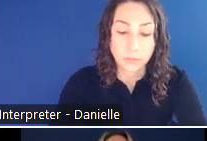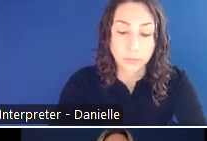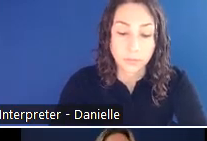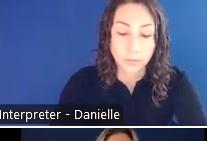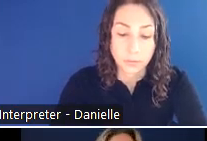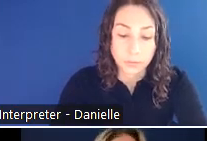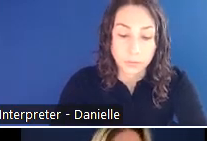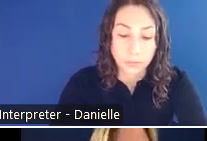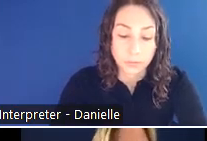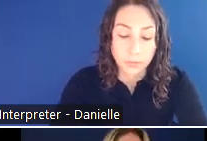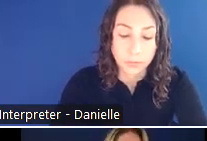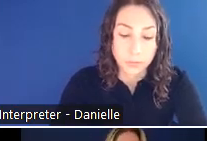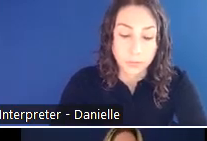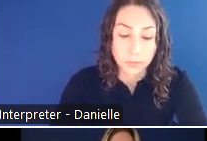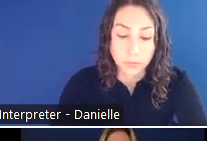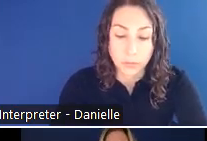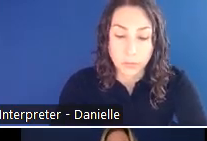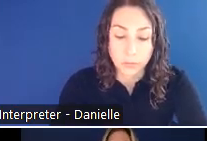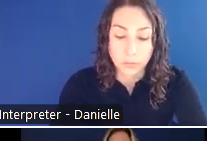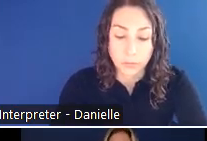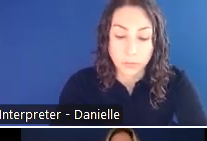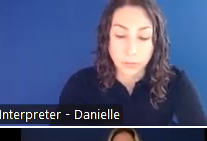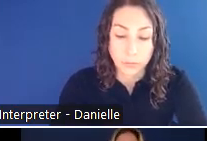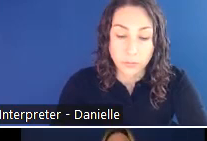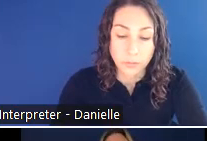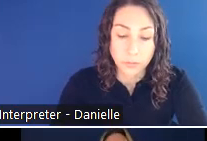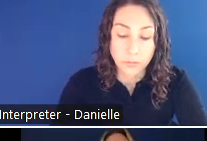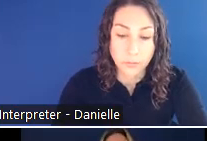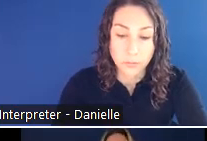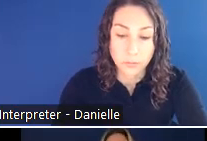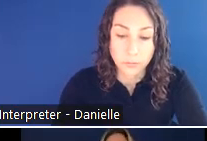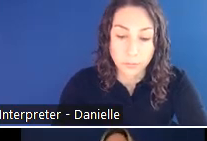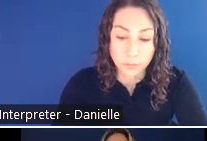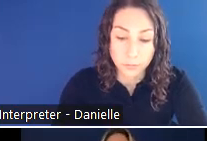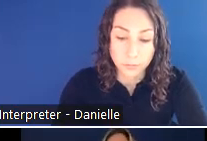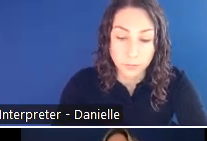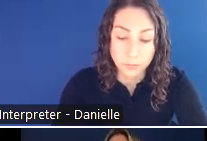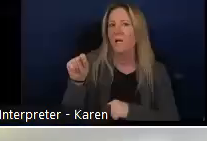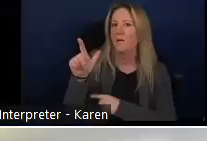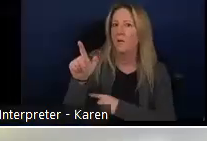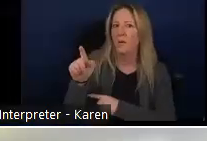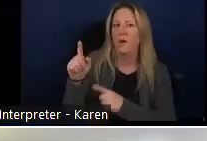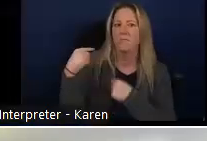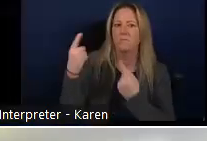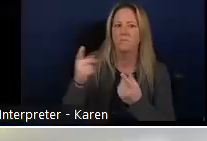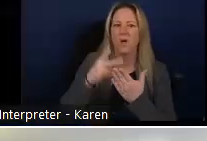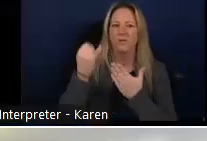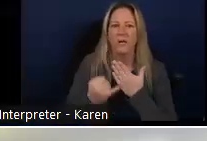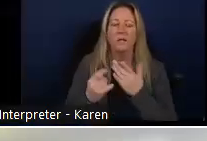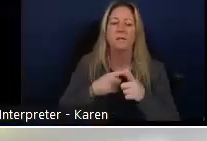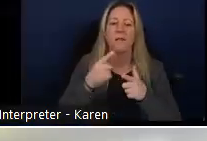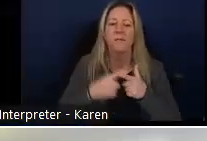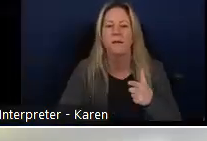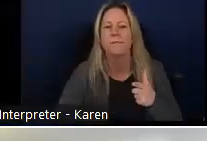Perfect. Second, we will look at Denver's highlights from HUD projects in 2021. Then we will discuss our